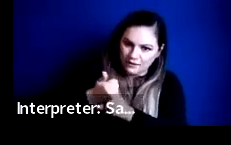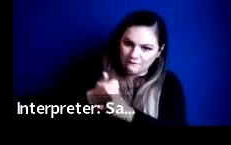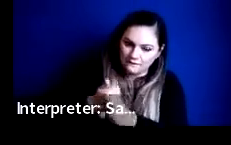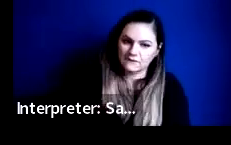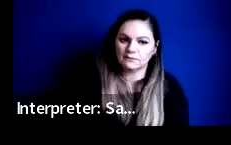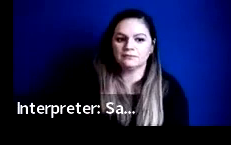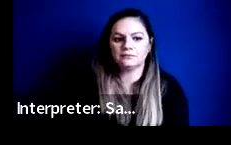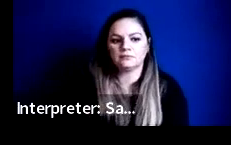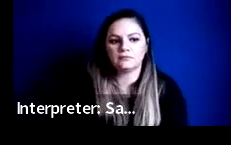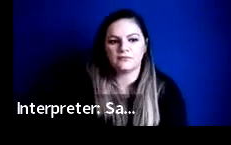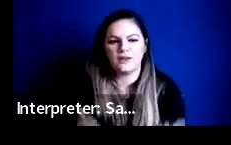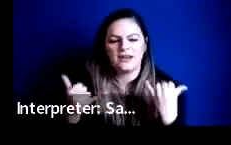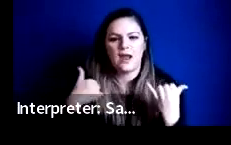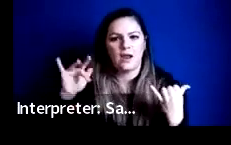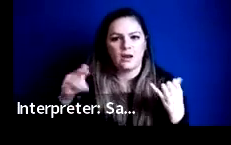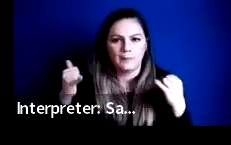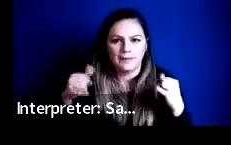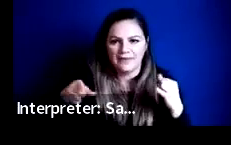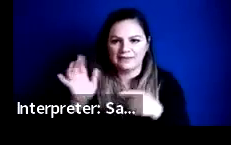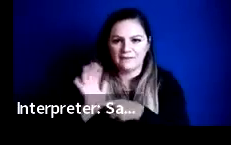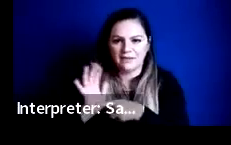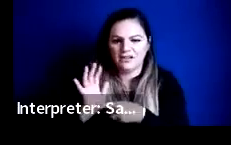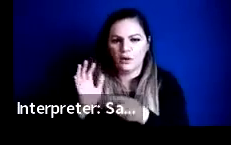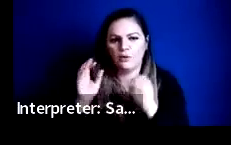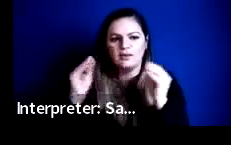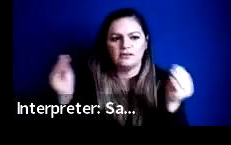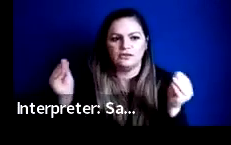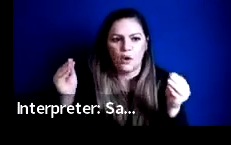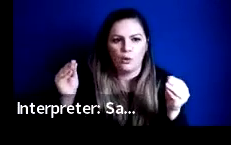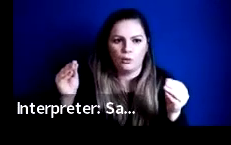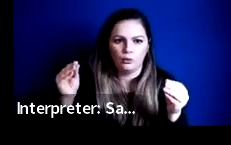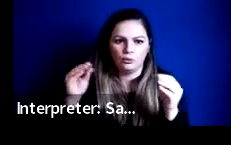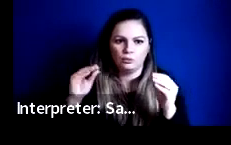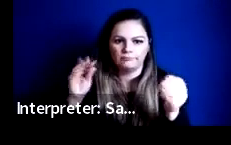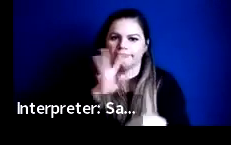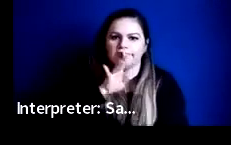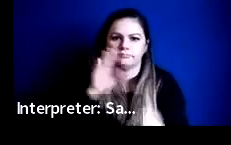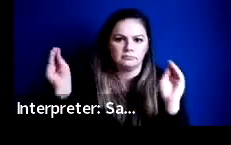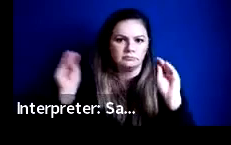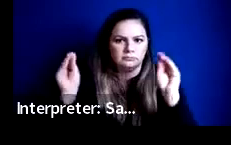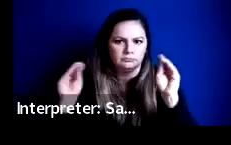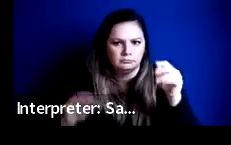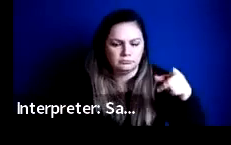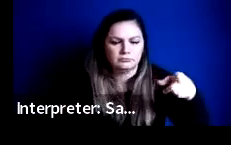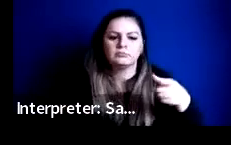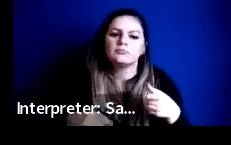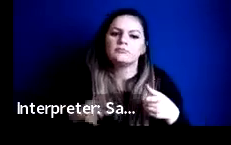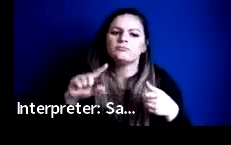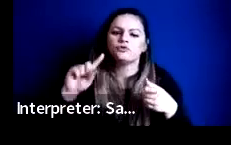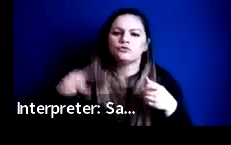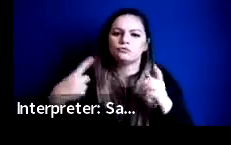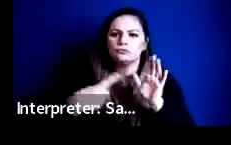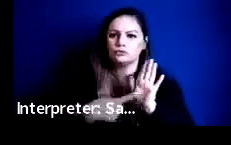And so I'm going to play this video. There is no sound, but it really is a good kind of demonstration